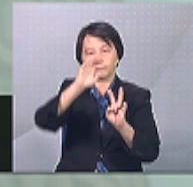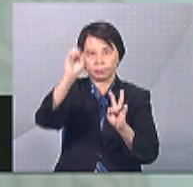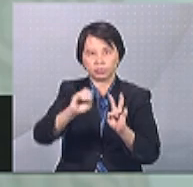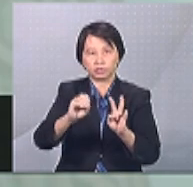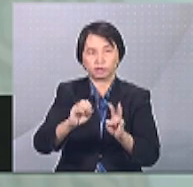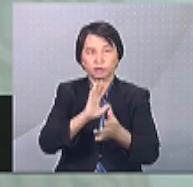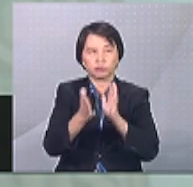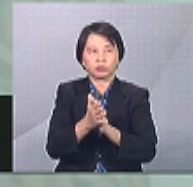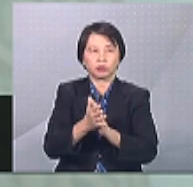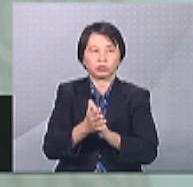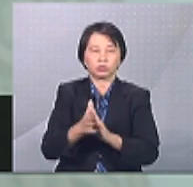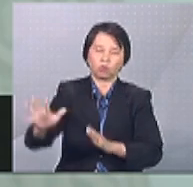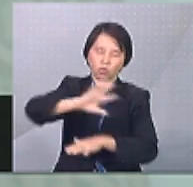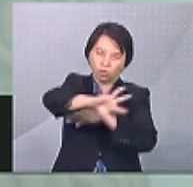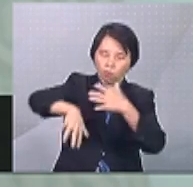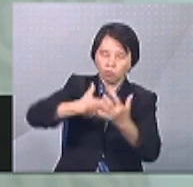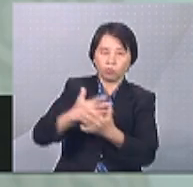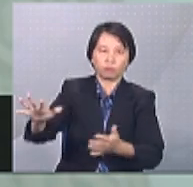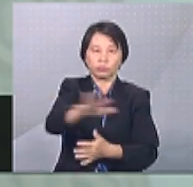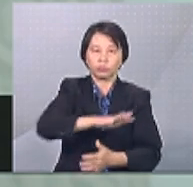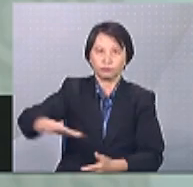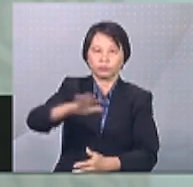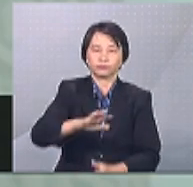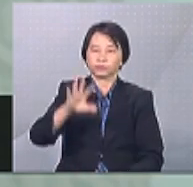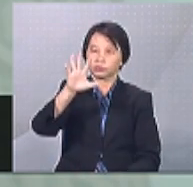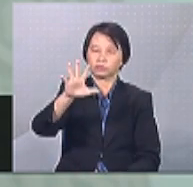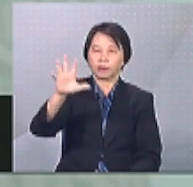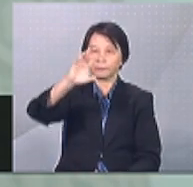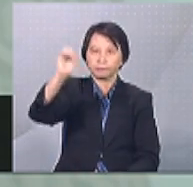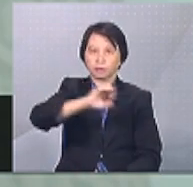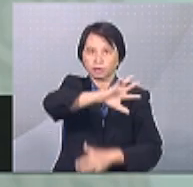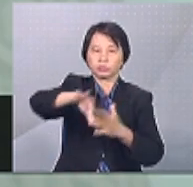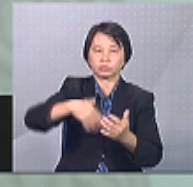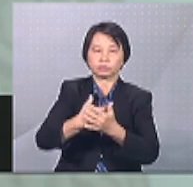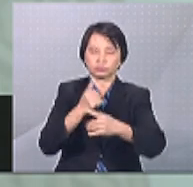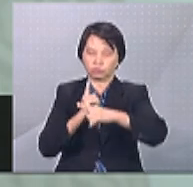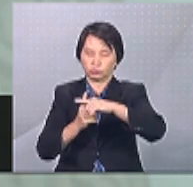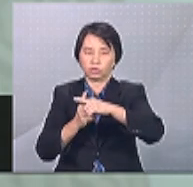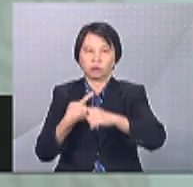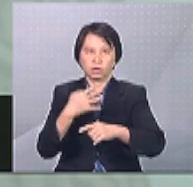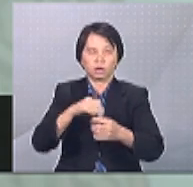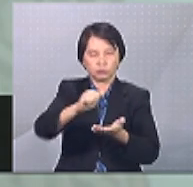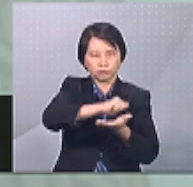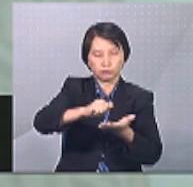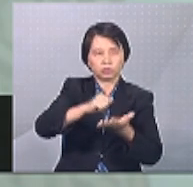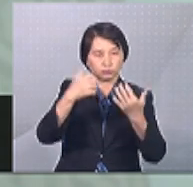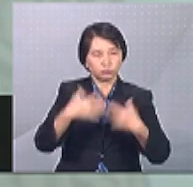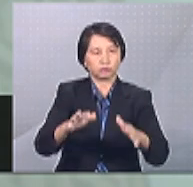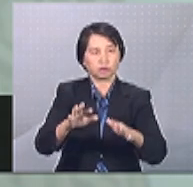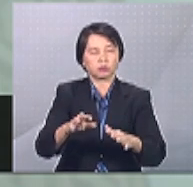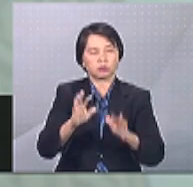cases overall is about 5% of the total case positive. So we have screened more than, if you look